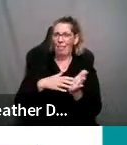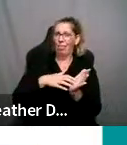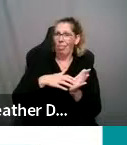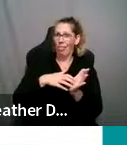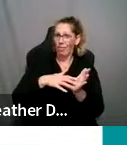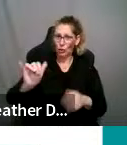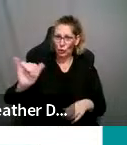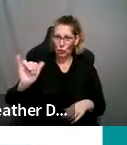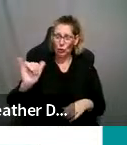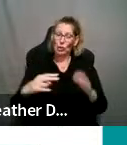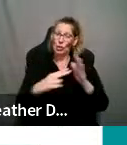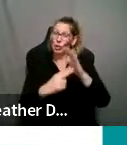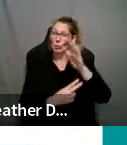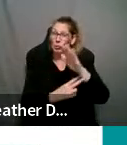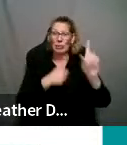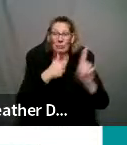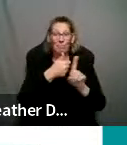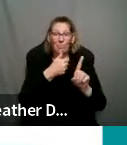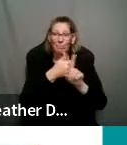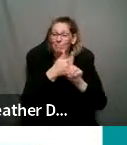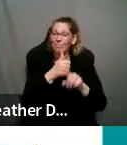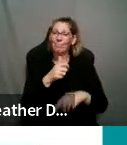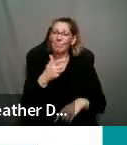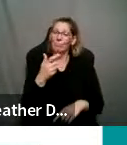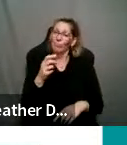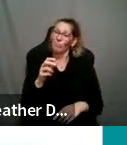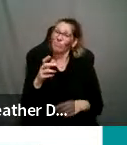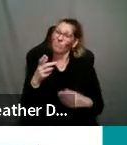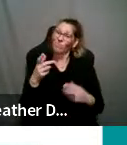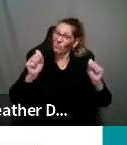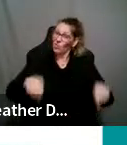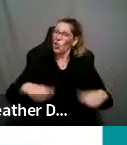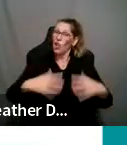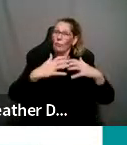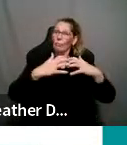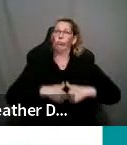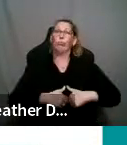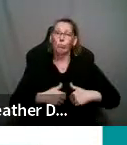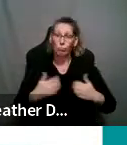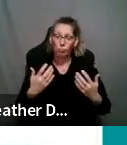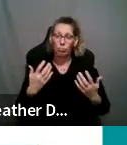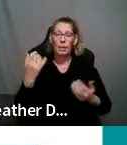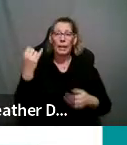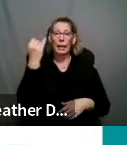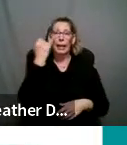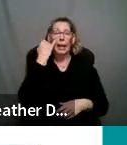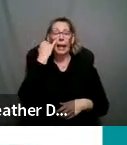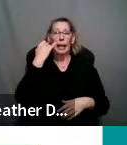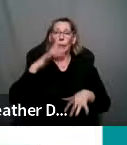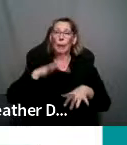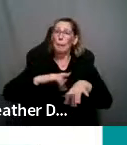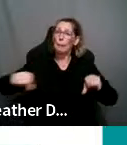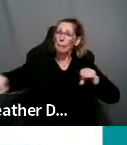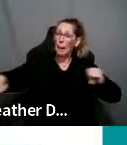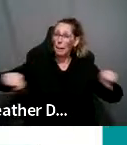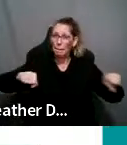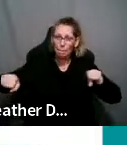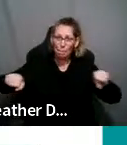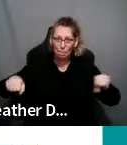vulnerable bridges that are at risk of collapse in a Cascadia subduction zone